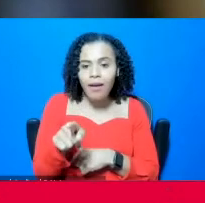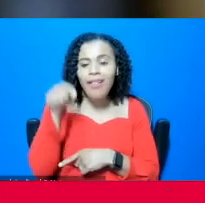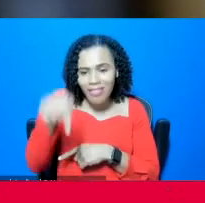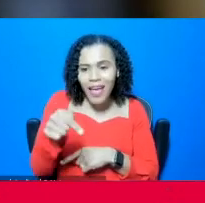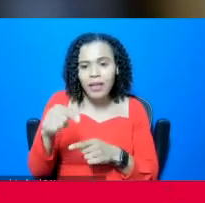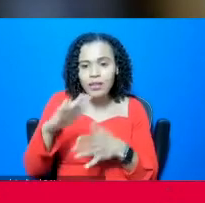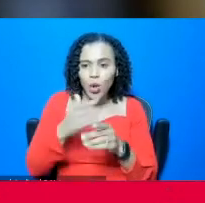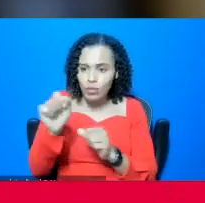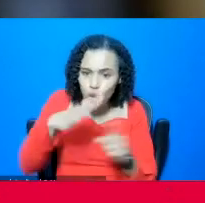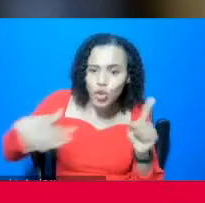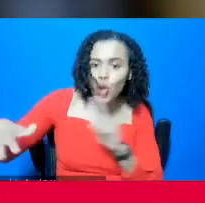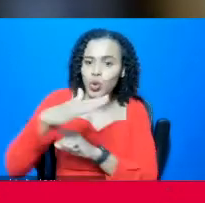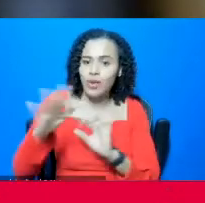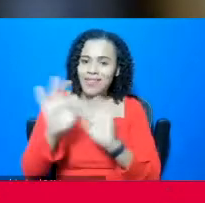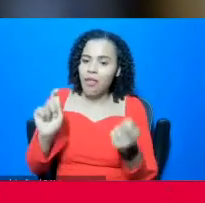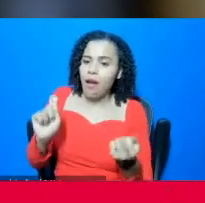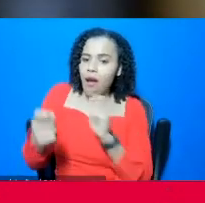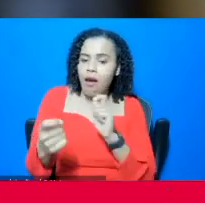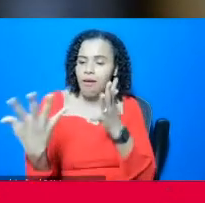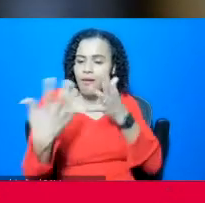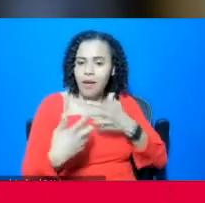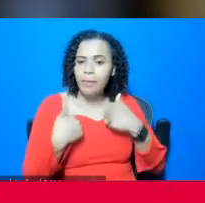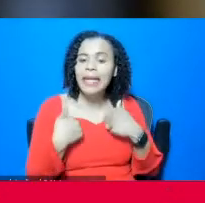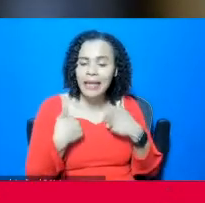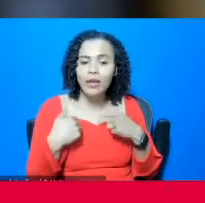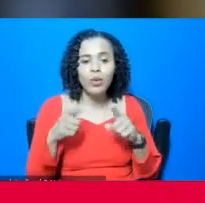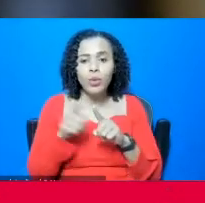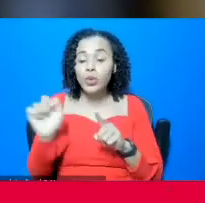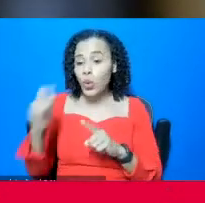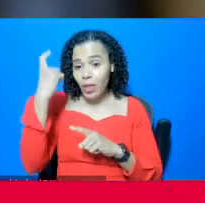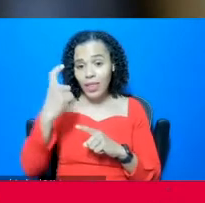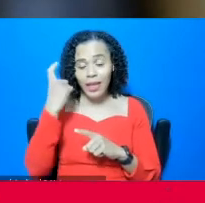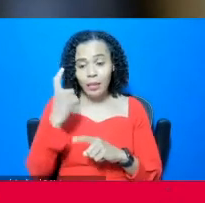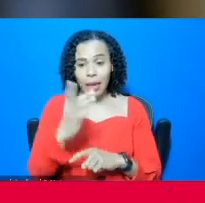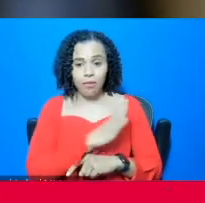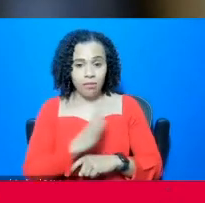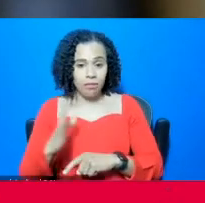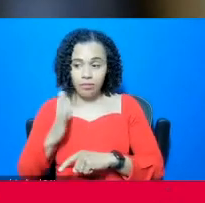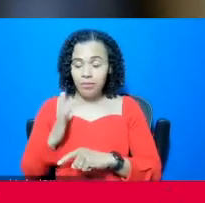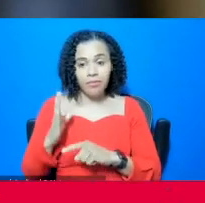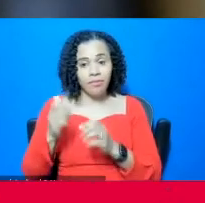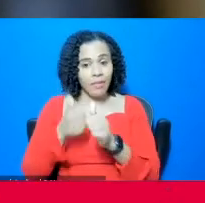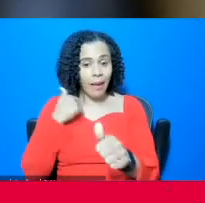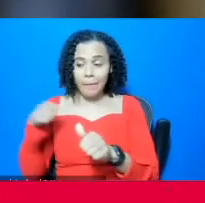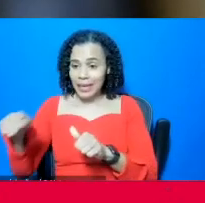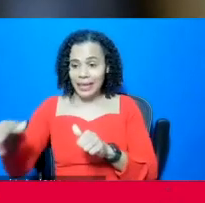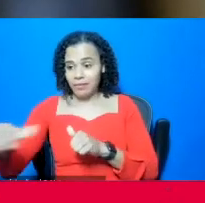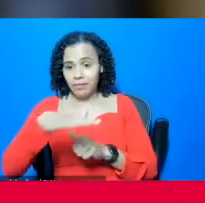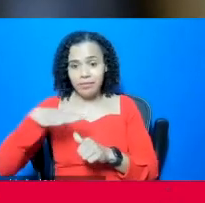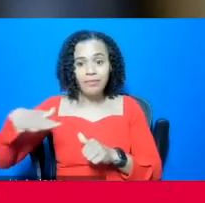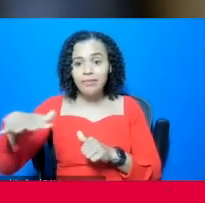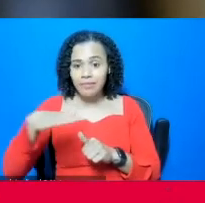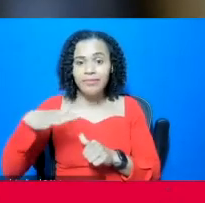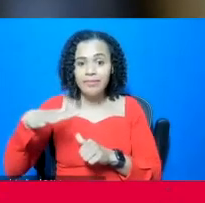with the military industrial complex because it is a weaponized status to have as disability. So the first area